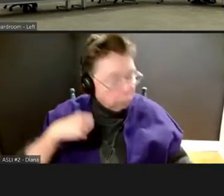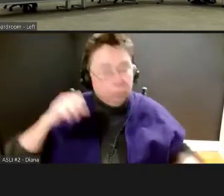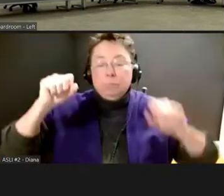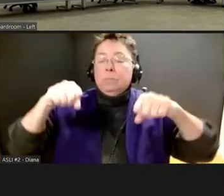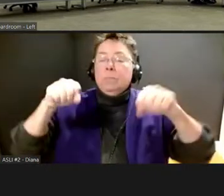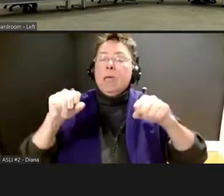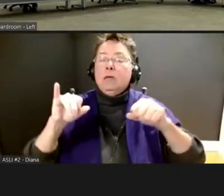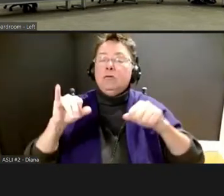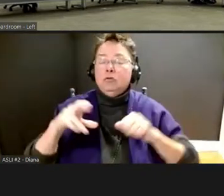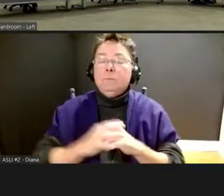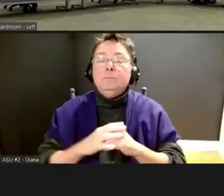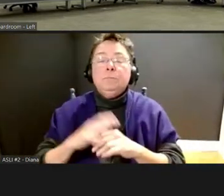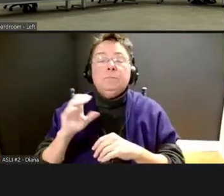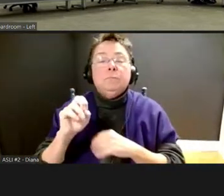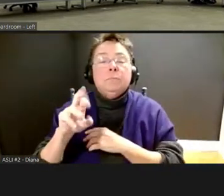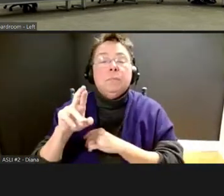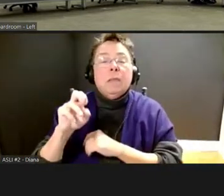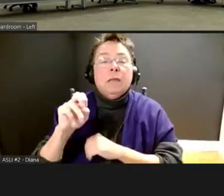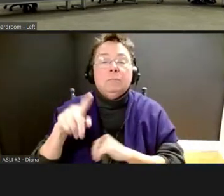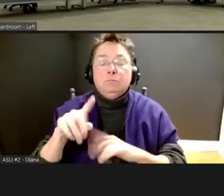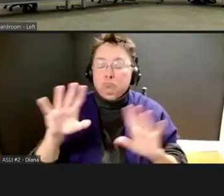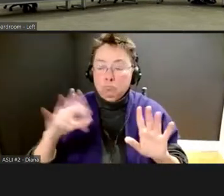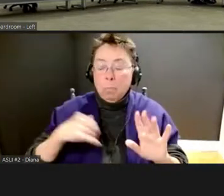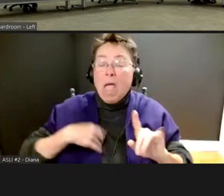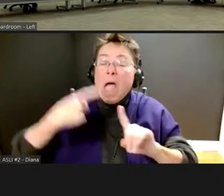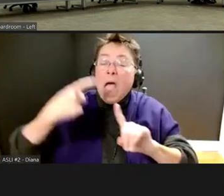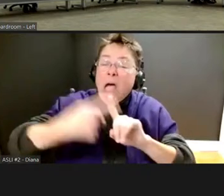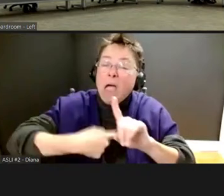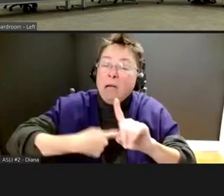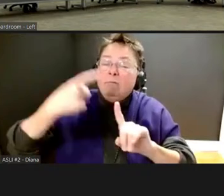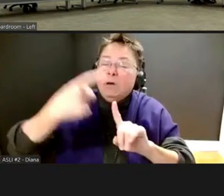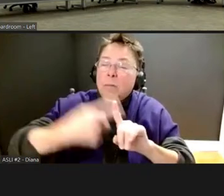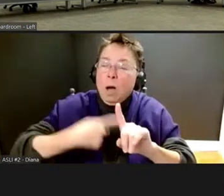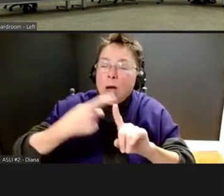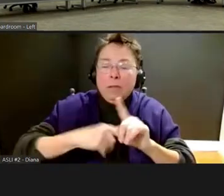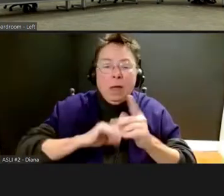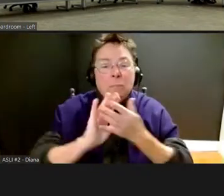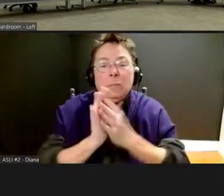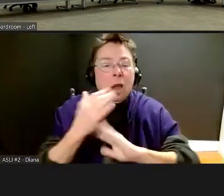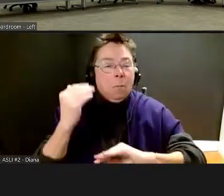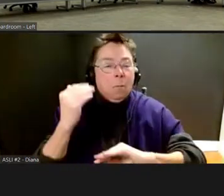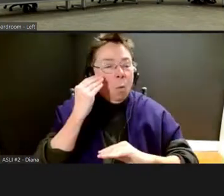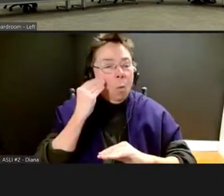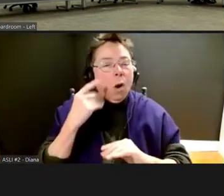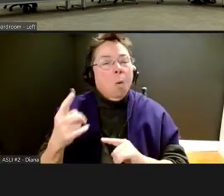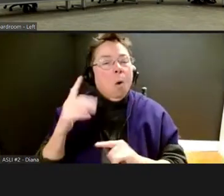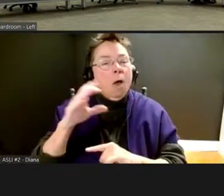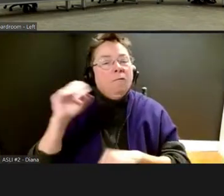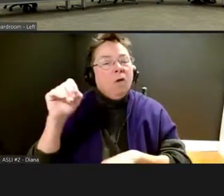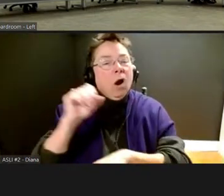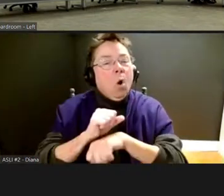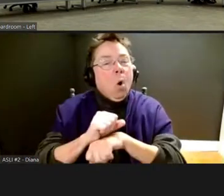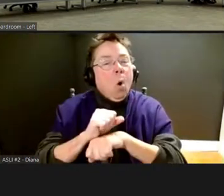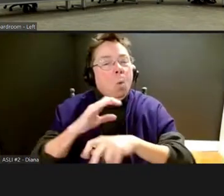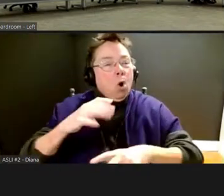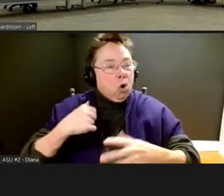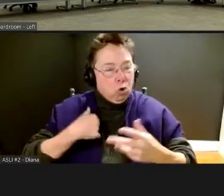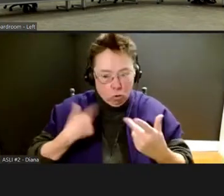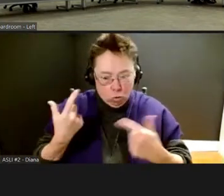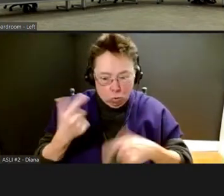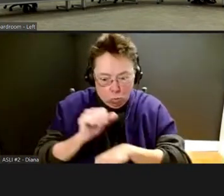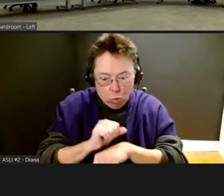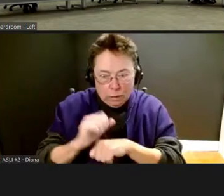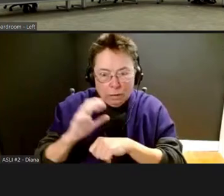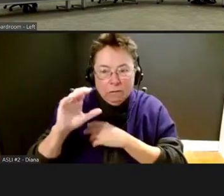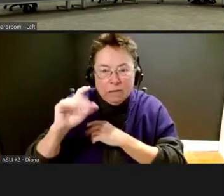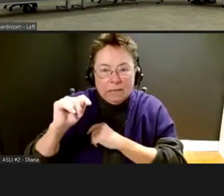sir. Nearly every month, we become aware of one of our coworkers who is assaulted while at work as a frontline transit worker for CTA